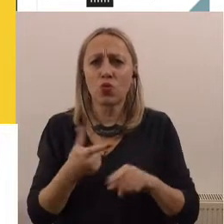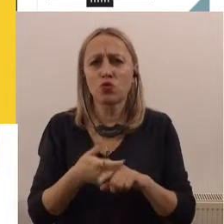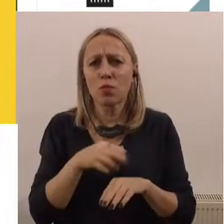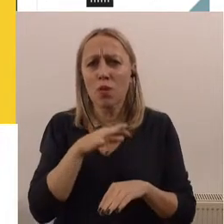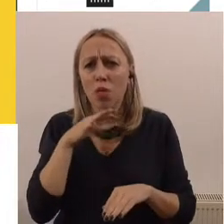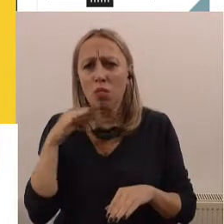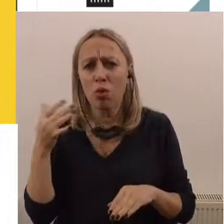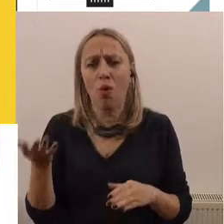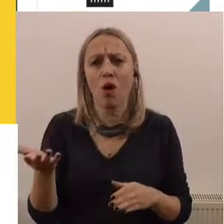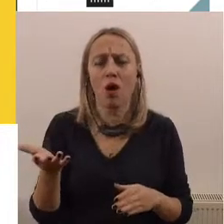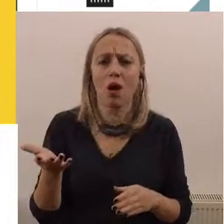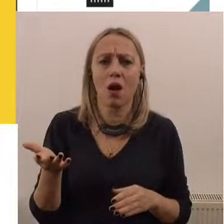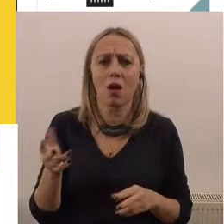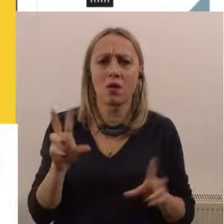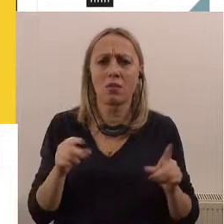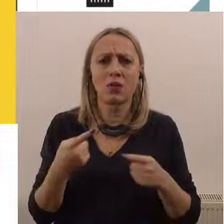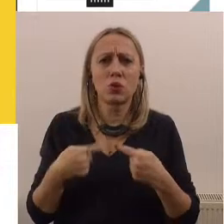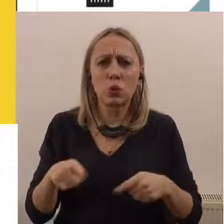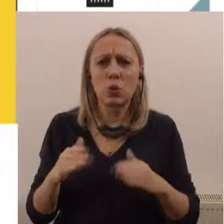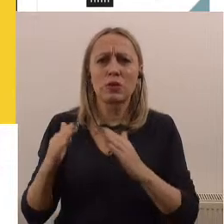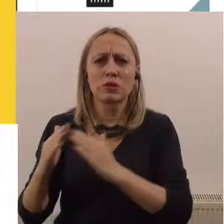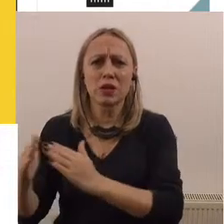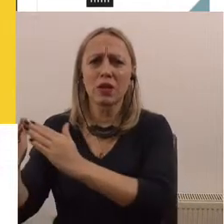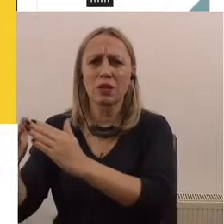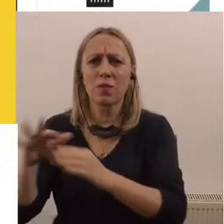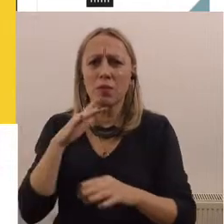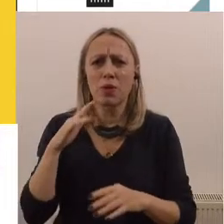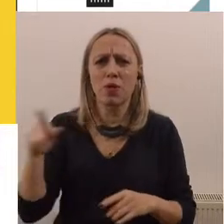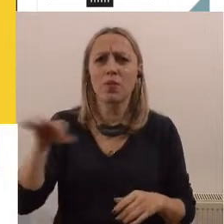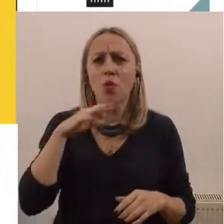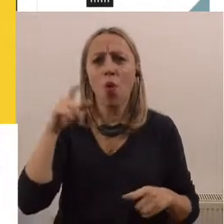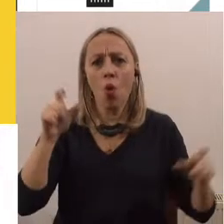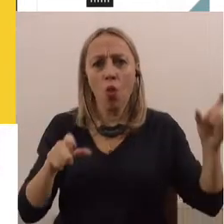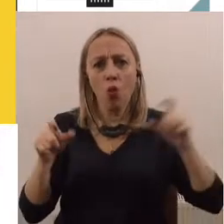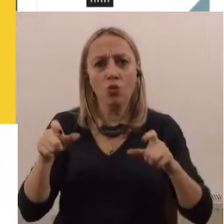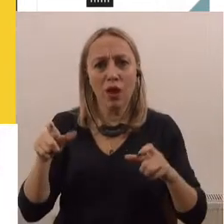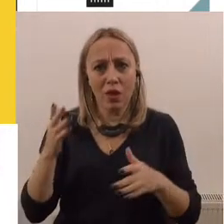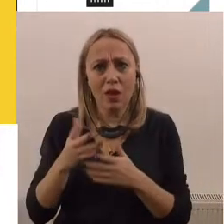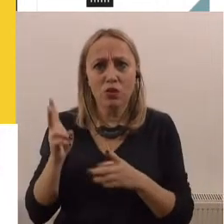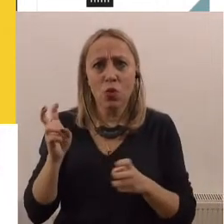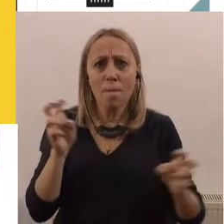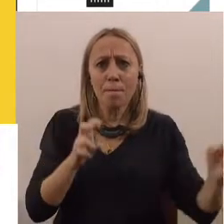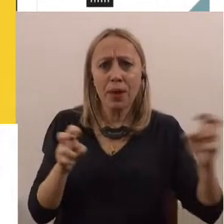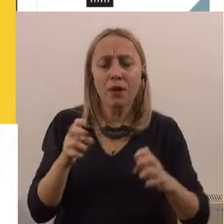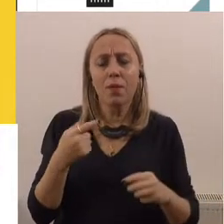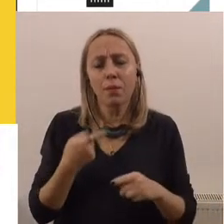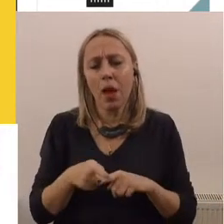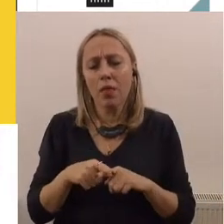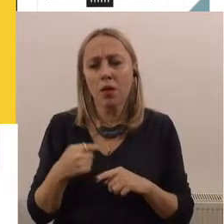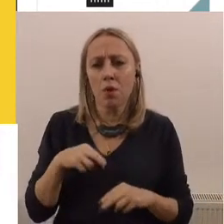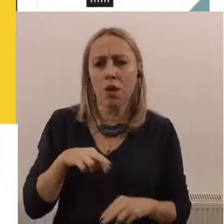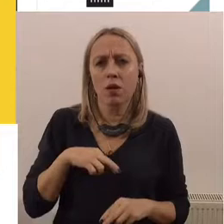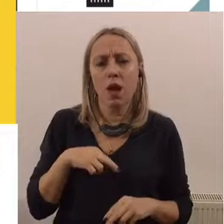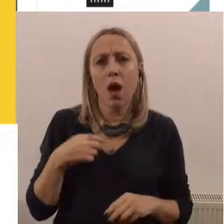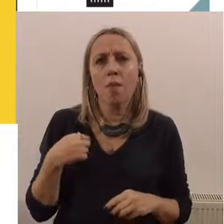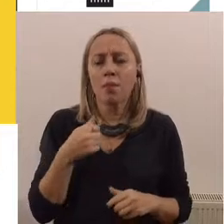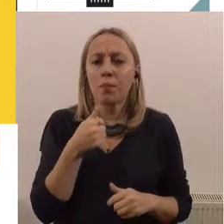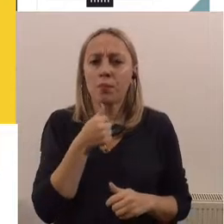gardening. So it was kind of a looking for identity of